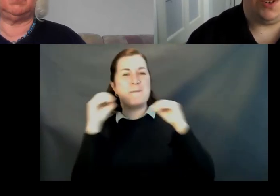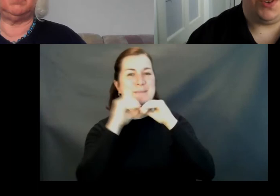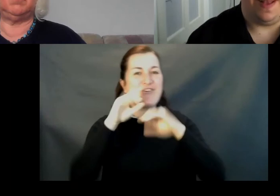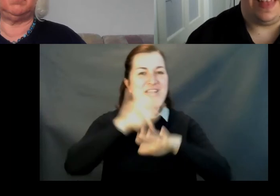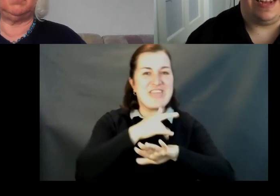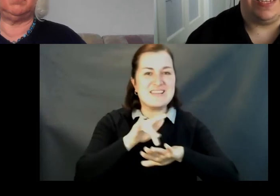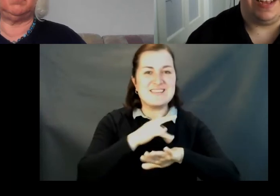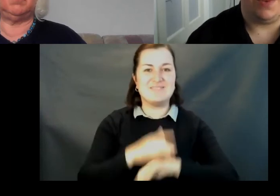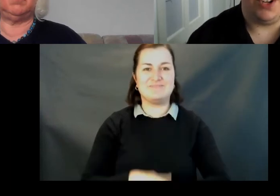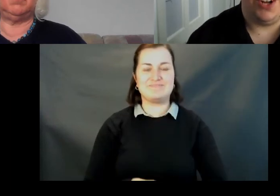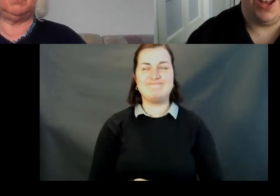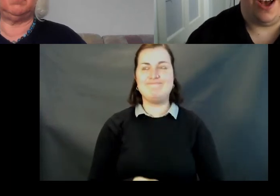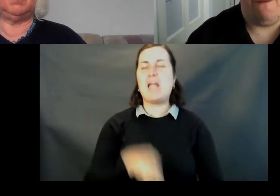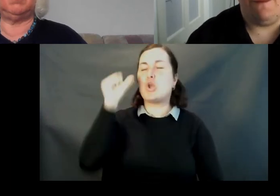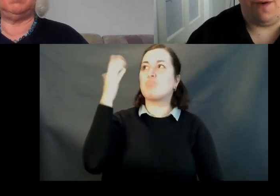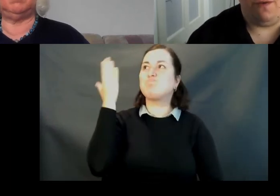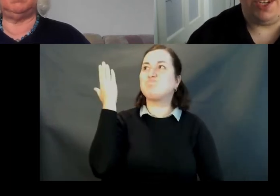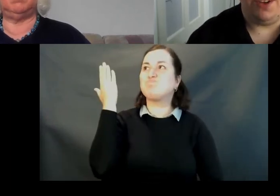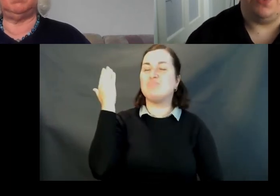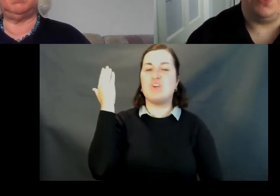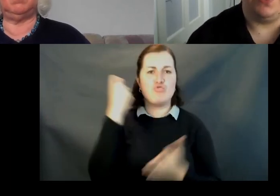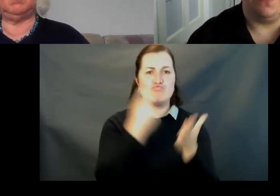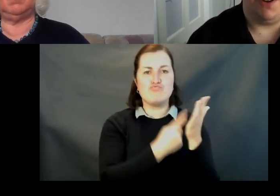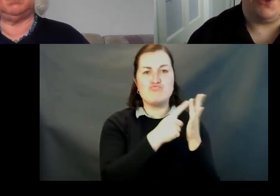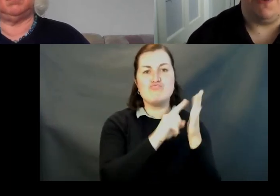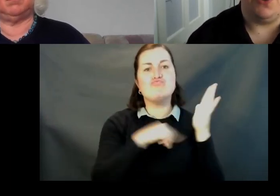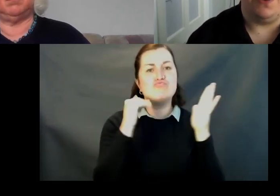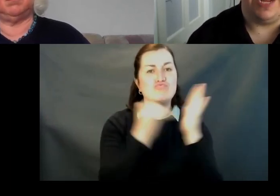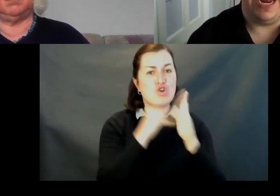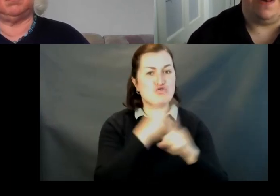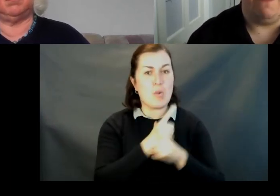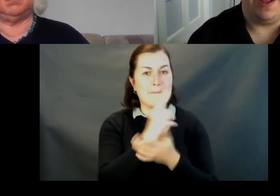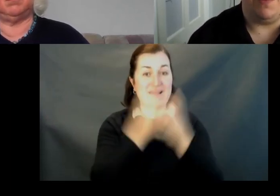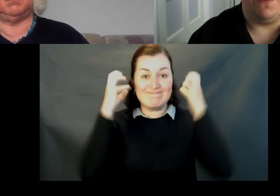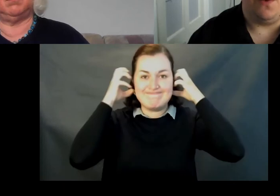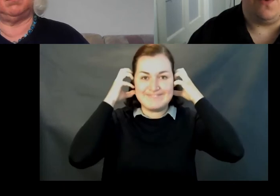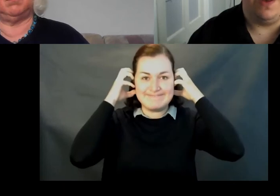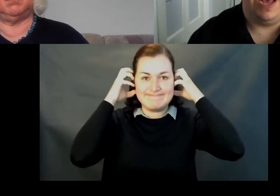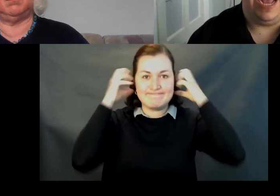So I know Roz was talking about the headsets, which I've obviously used audio description in theatre before,